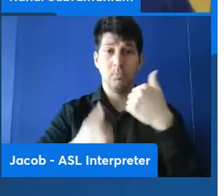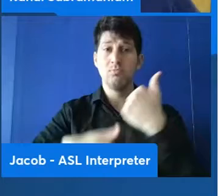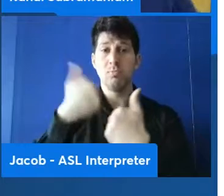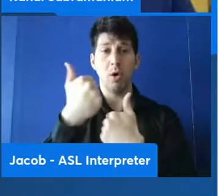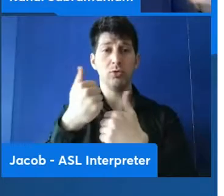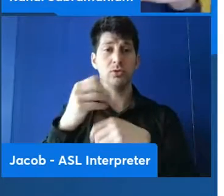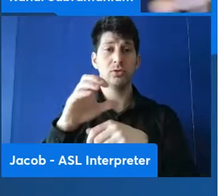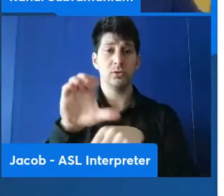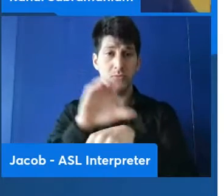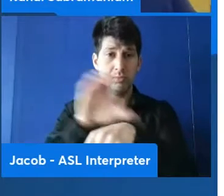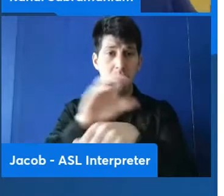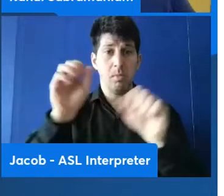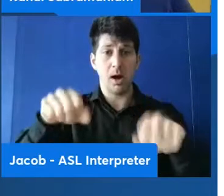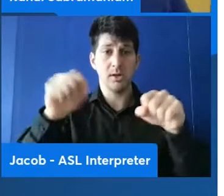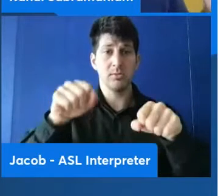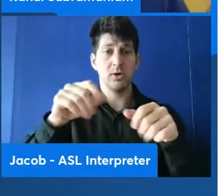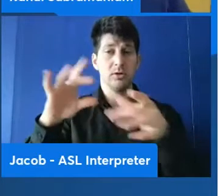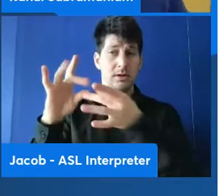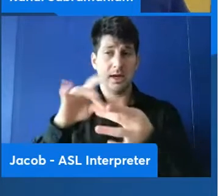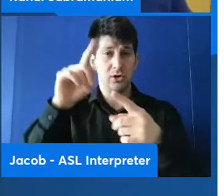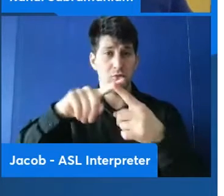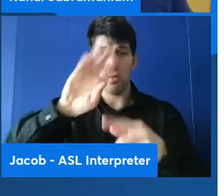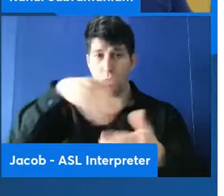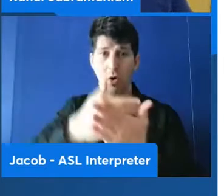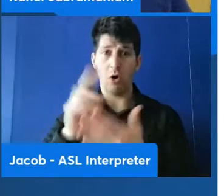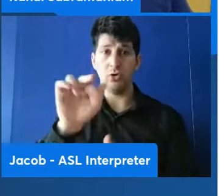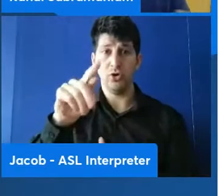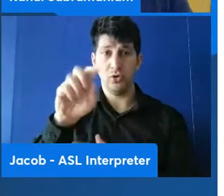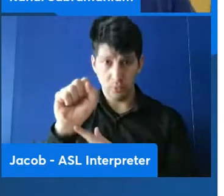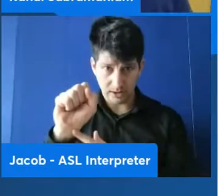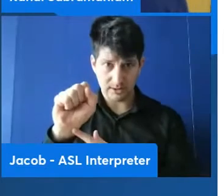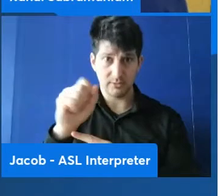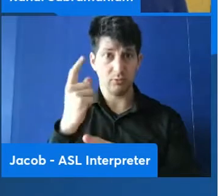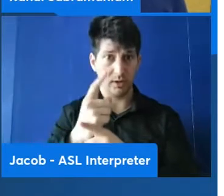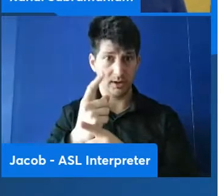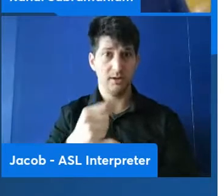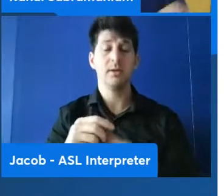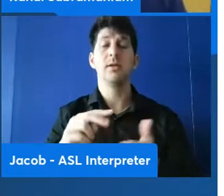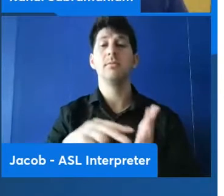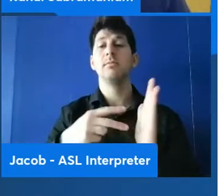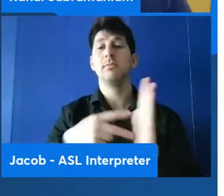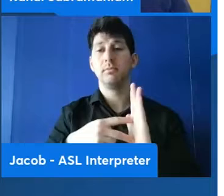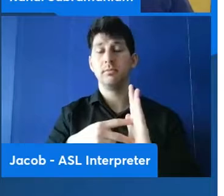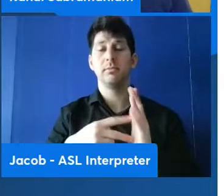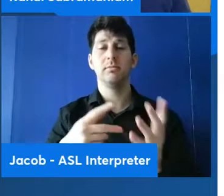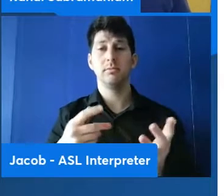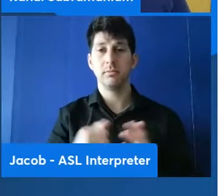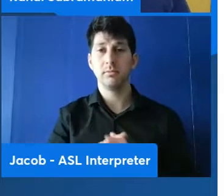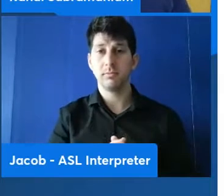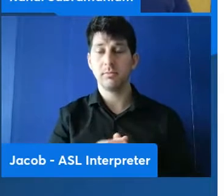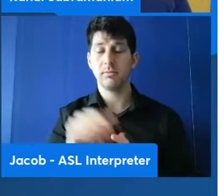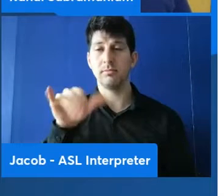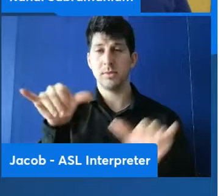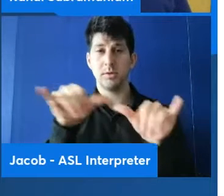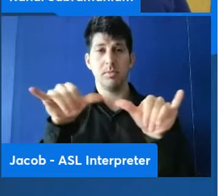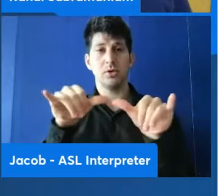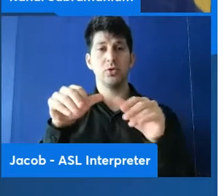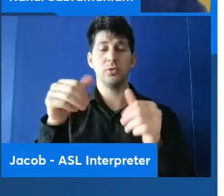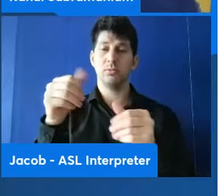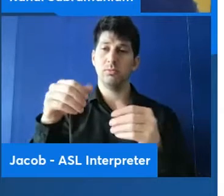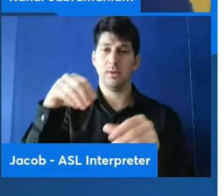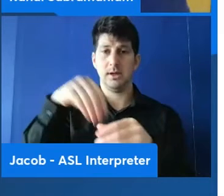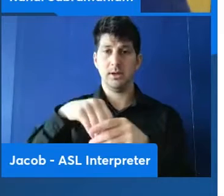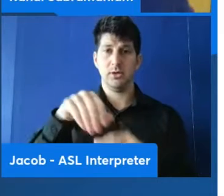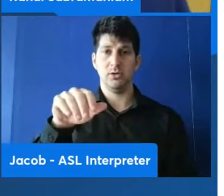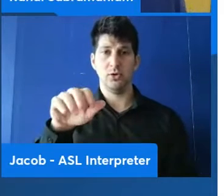onto every unit of a server rack, right? Server racks I mentioned are measured in use. You have